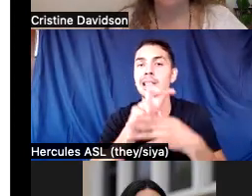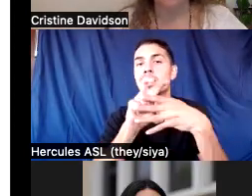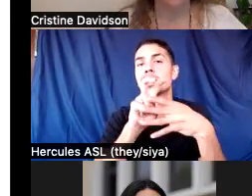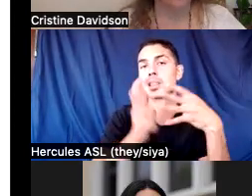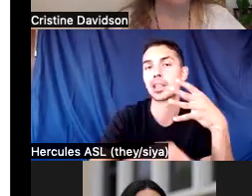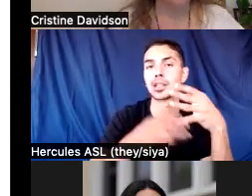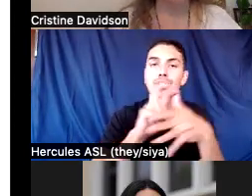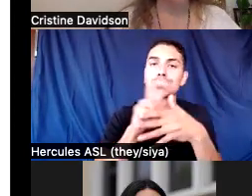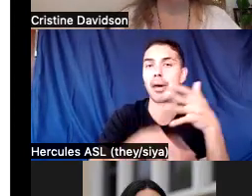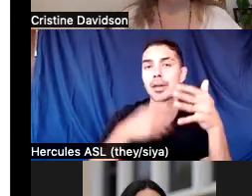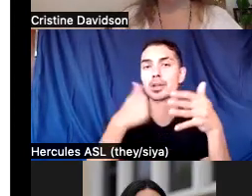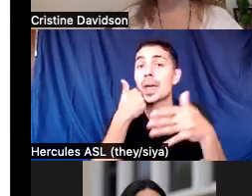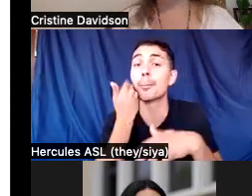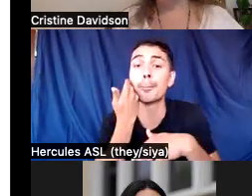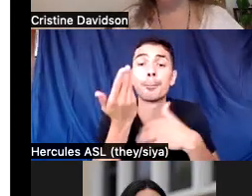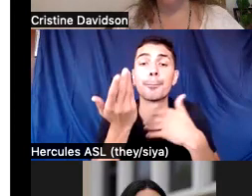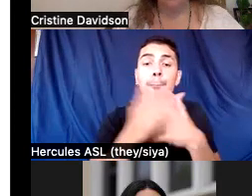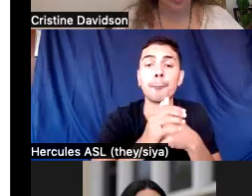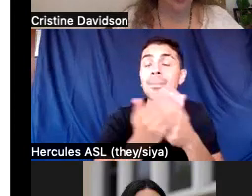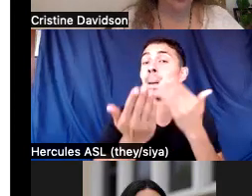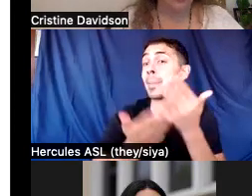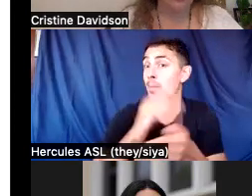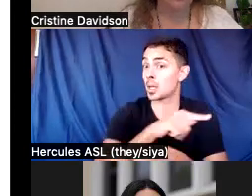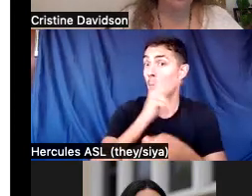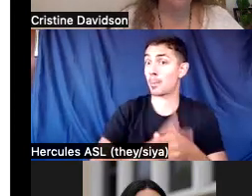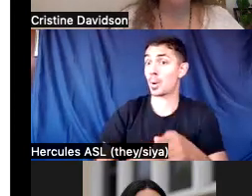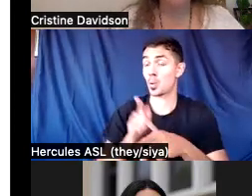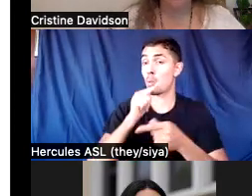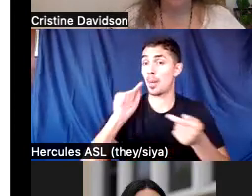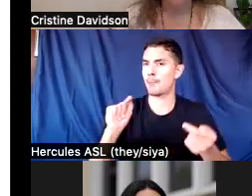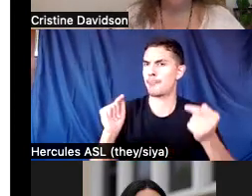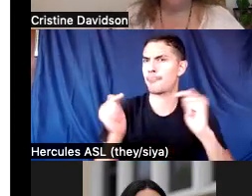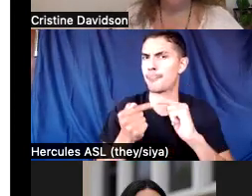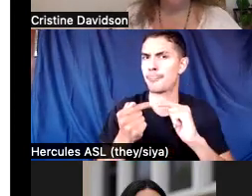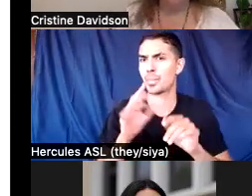Sometimes perpetrators work in law enforcement. Thank you very much. Yes.